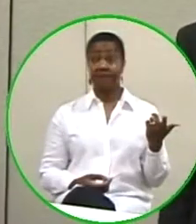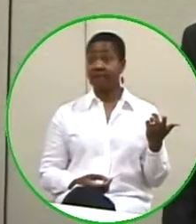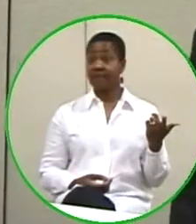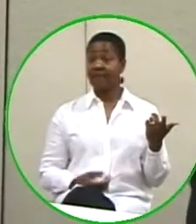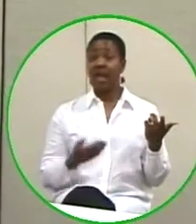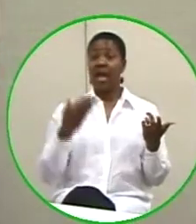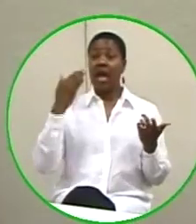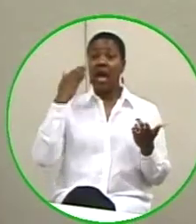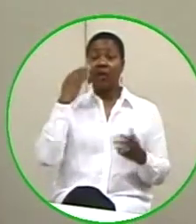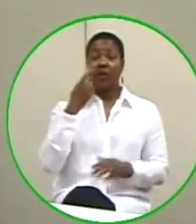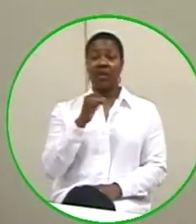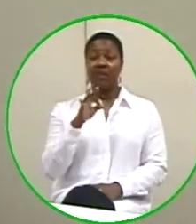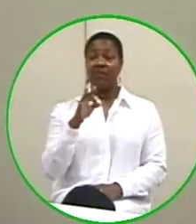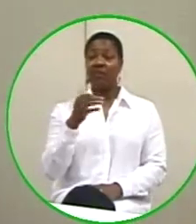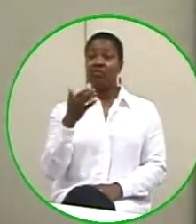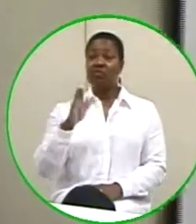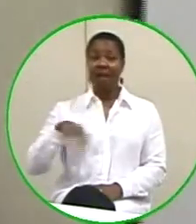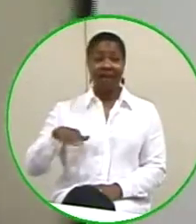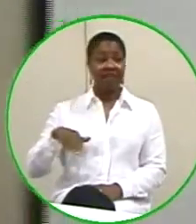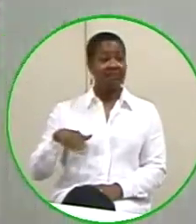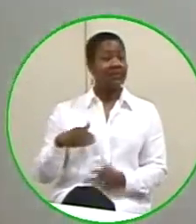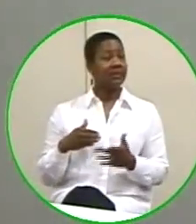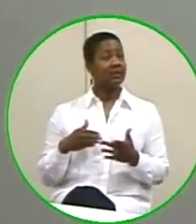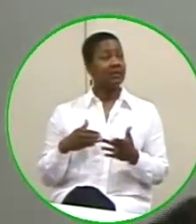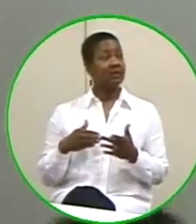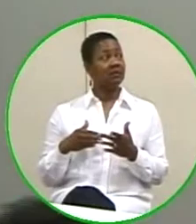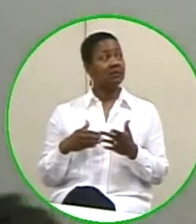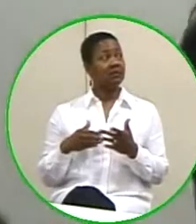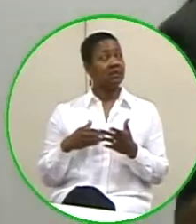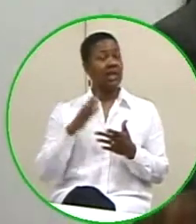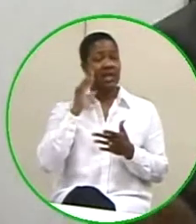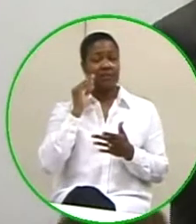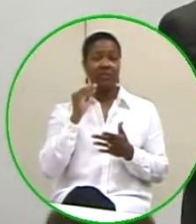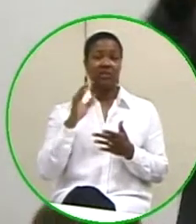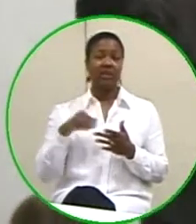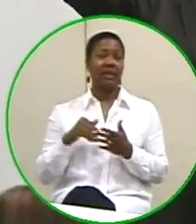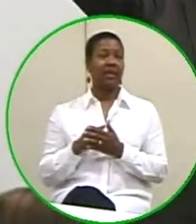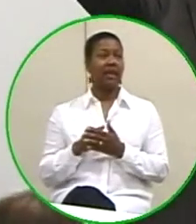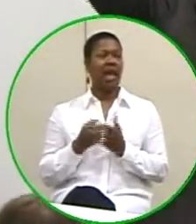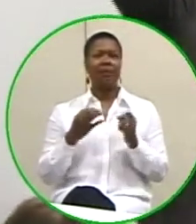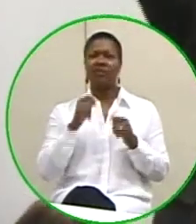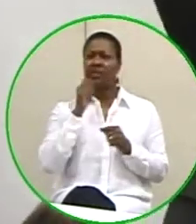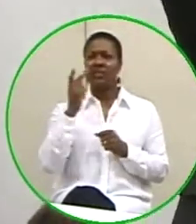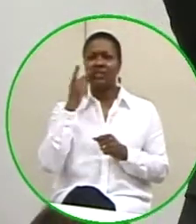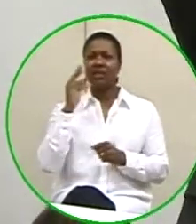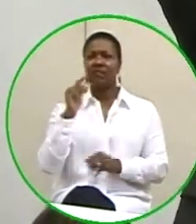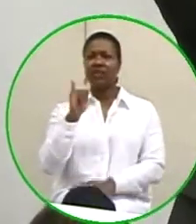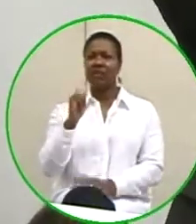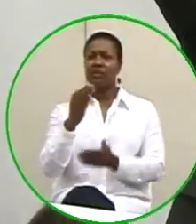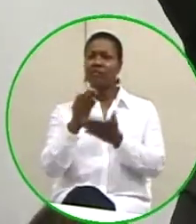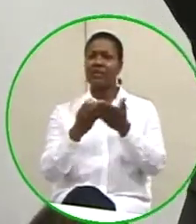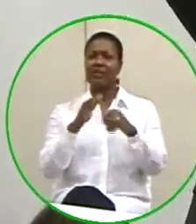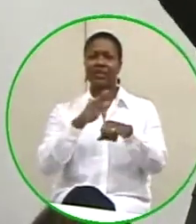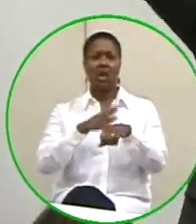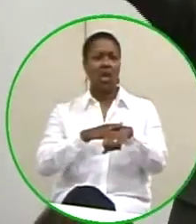I know this is, if you haven't been through, I know some of you probably, how many of you did not see Terry's piece